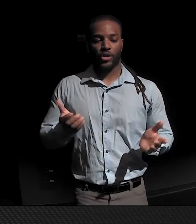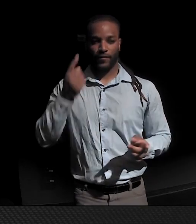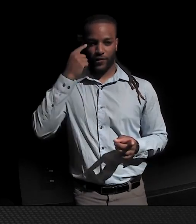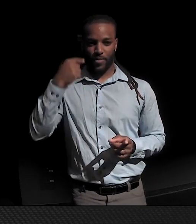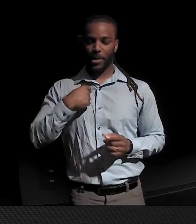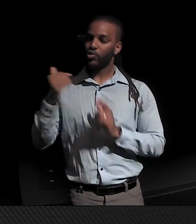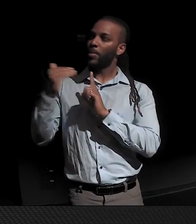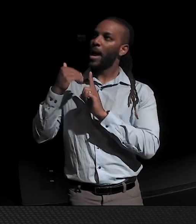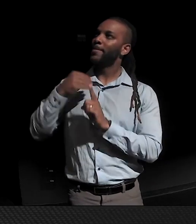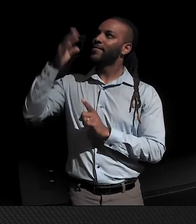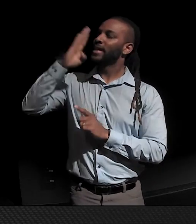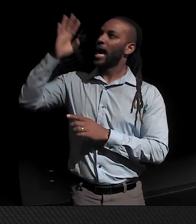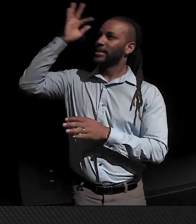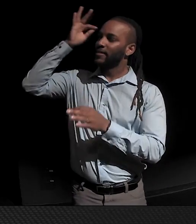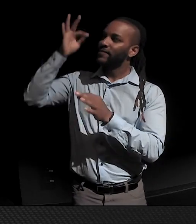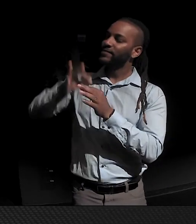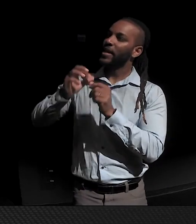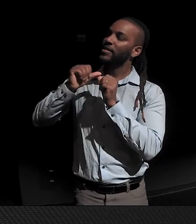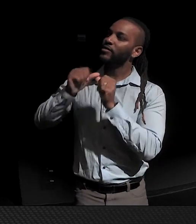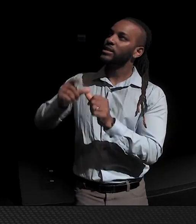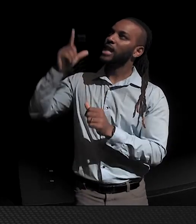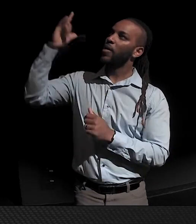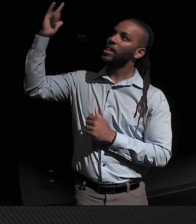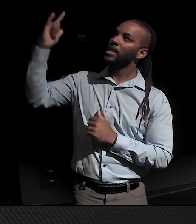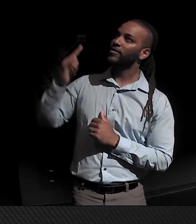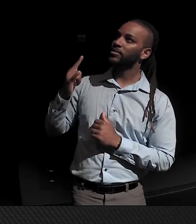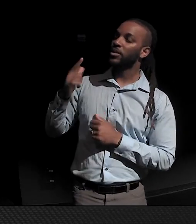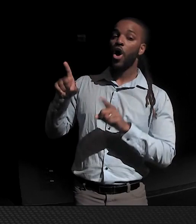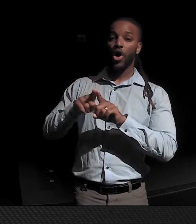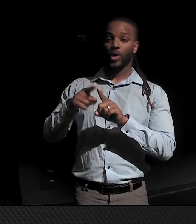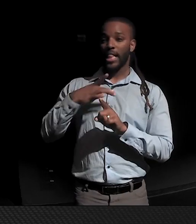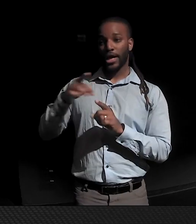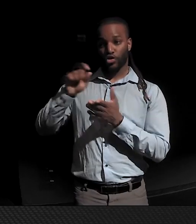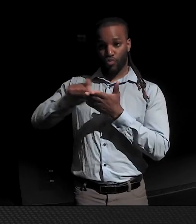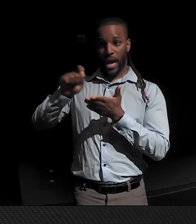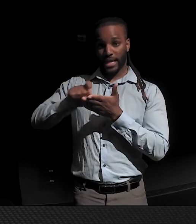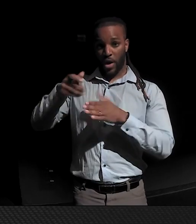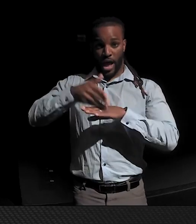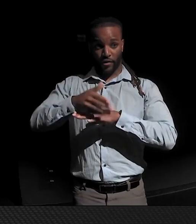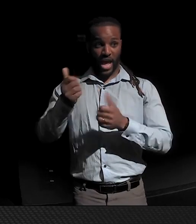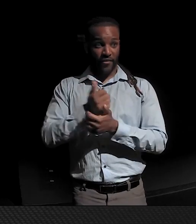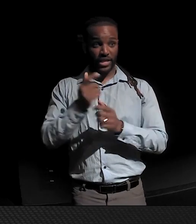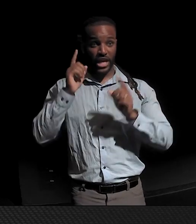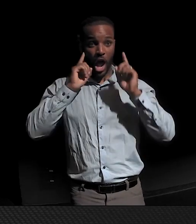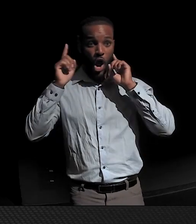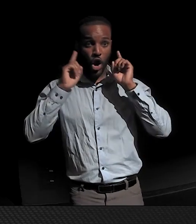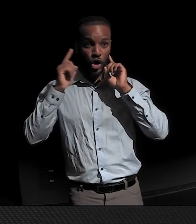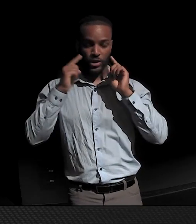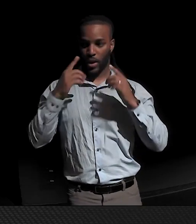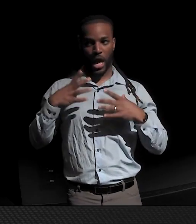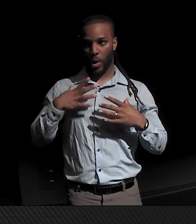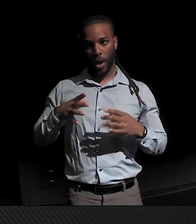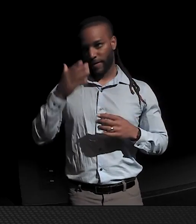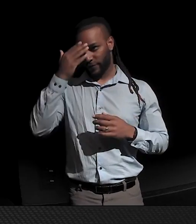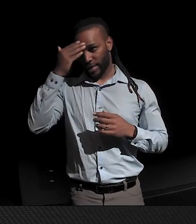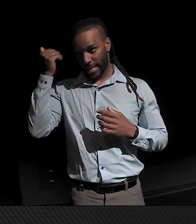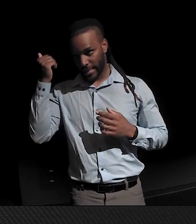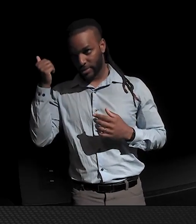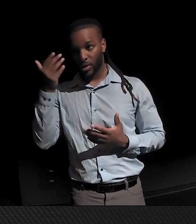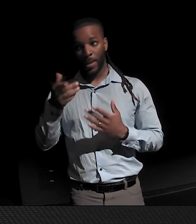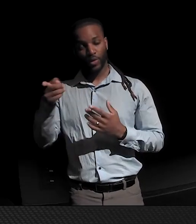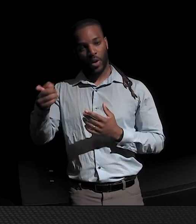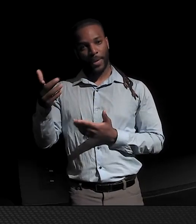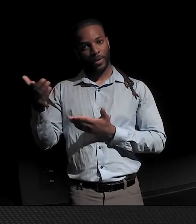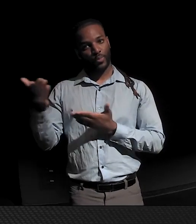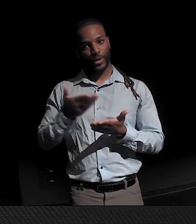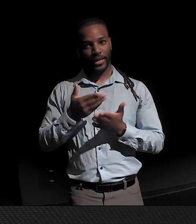God's faithfulness and how he loves me. I also like to write down afterward everything I heard so that I don't forget it. So you all might want to